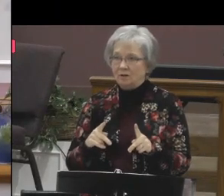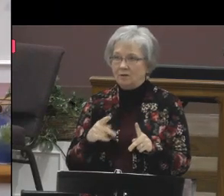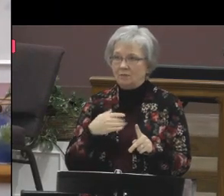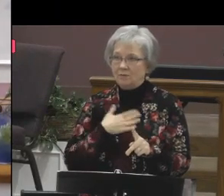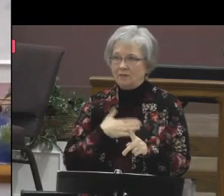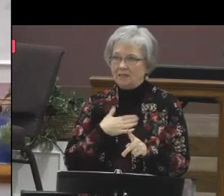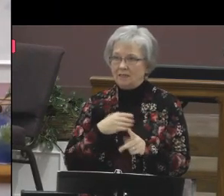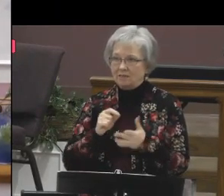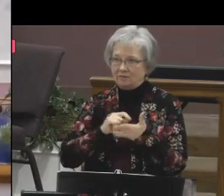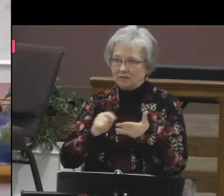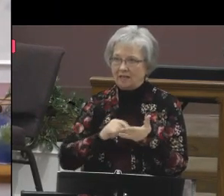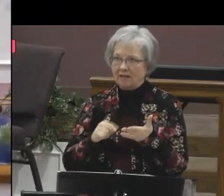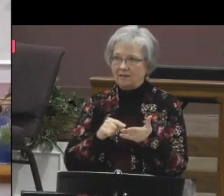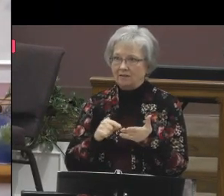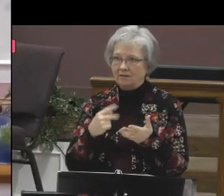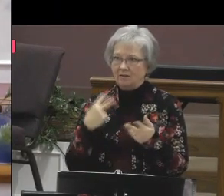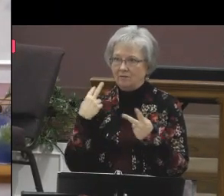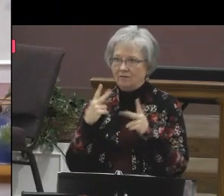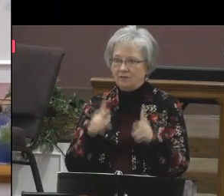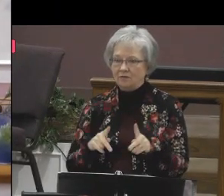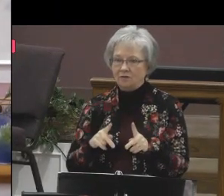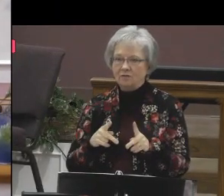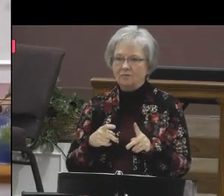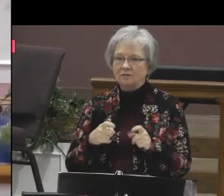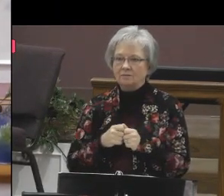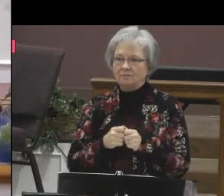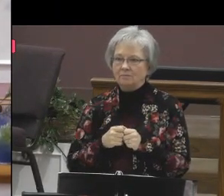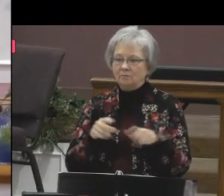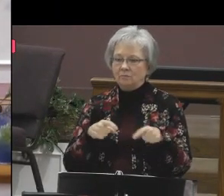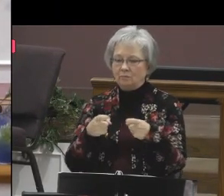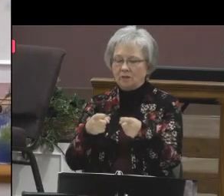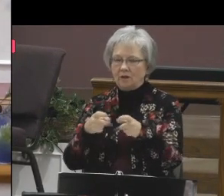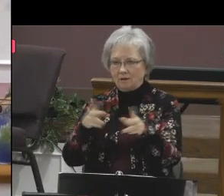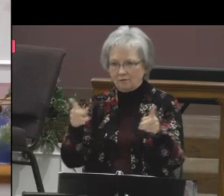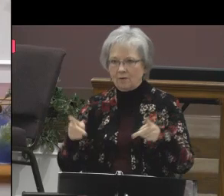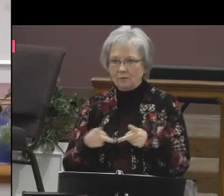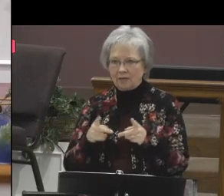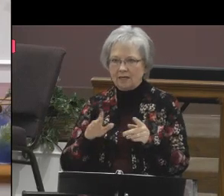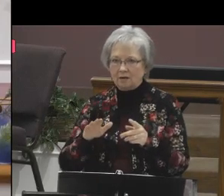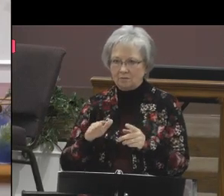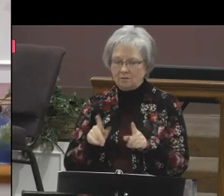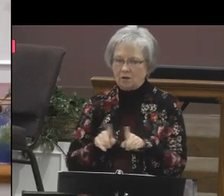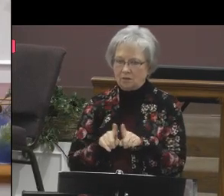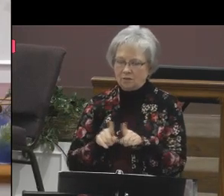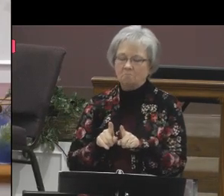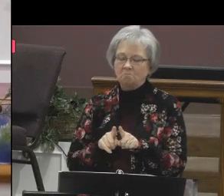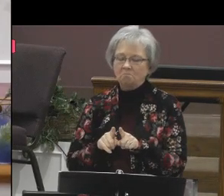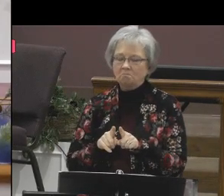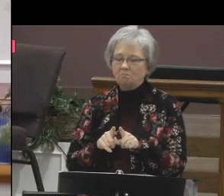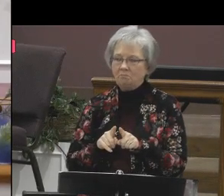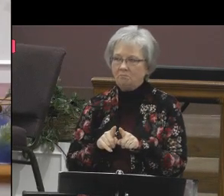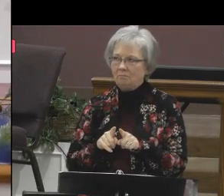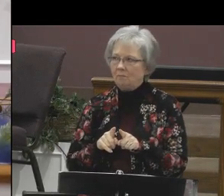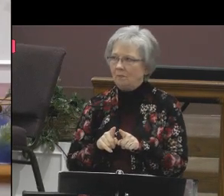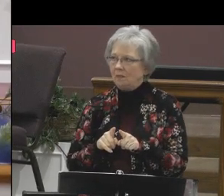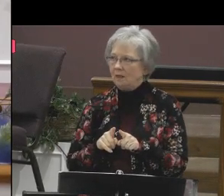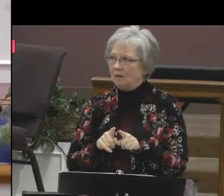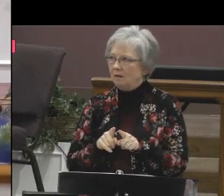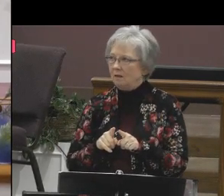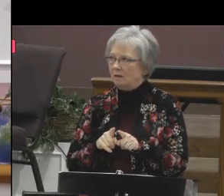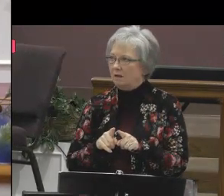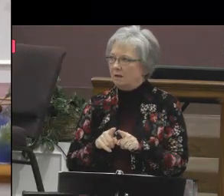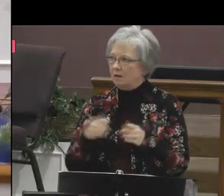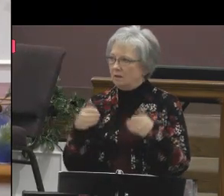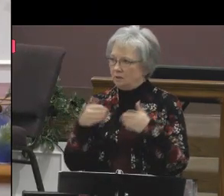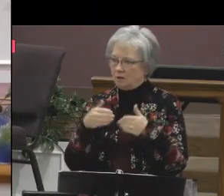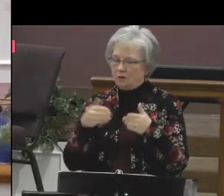just take a minute, fill that card out, let us know you're here this morning. And if you'll place that in the offering plate as well, we will have access to that. You'll notice